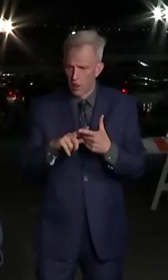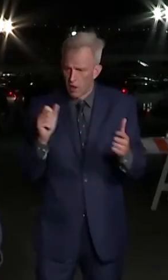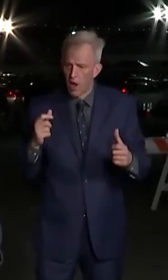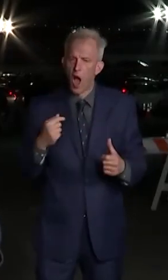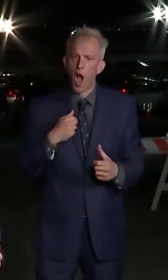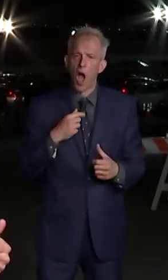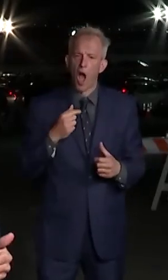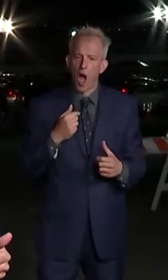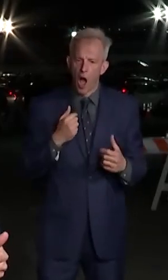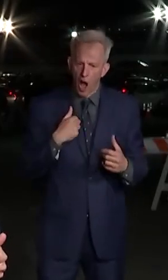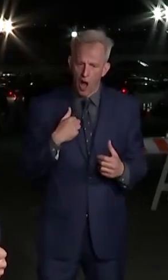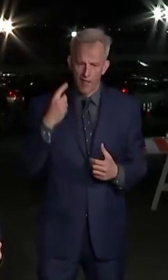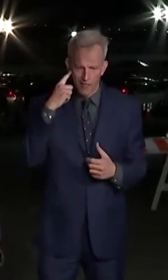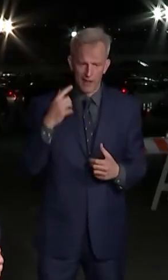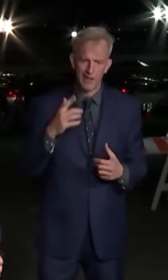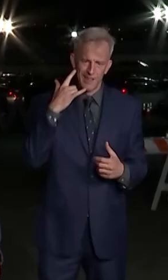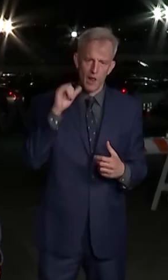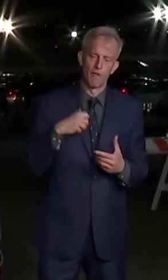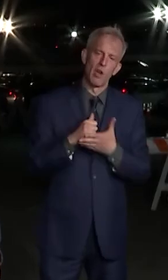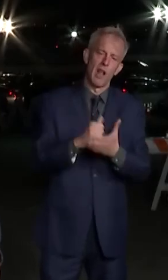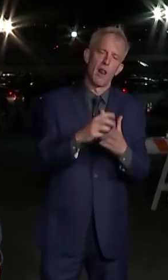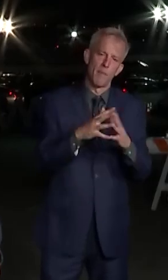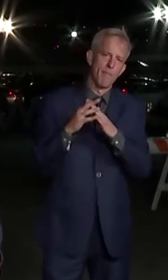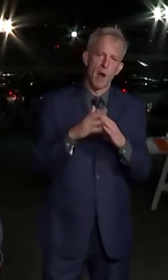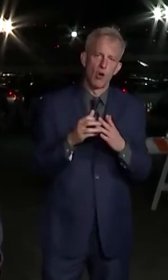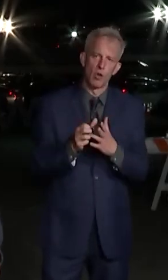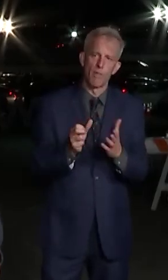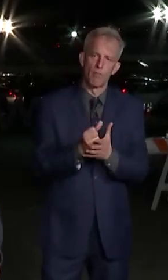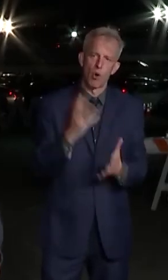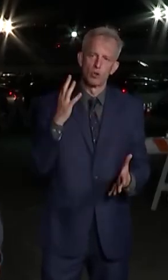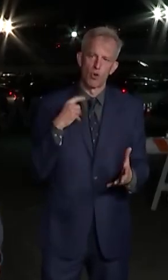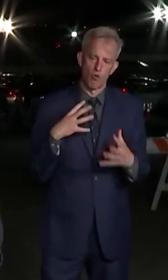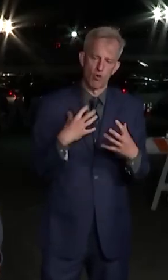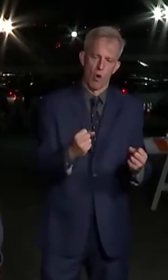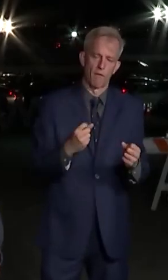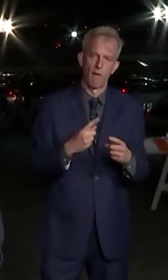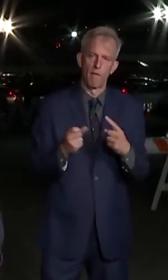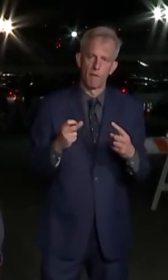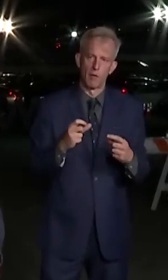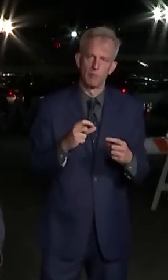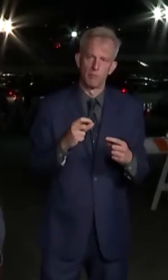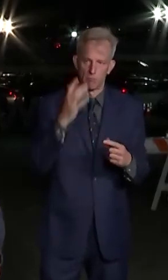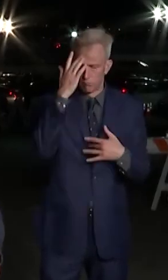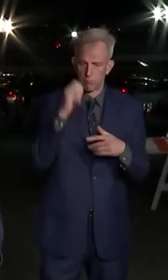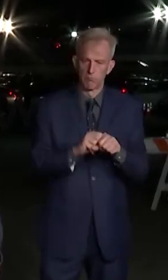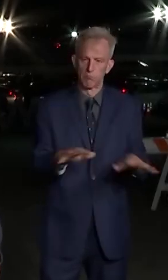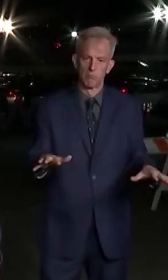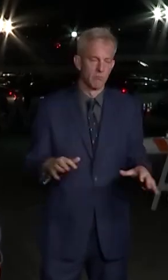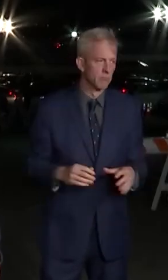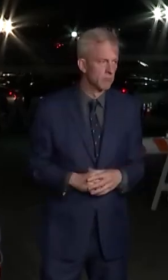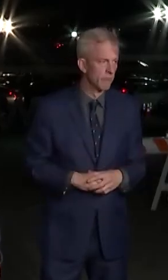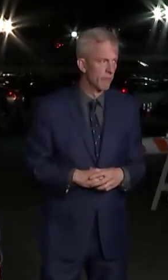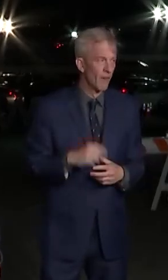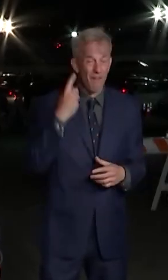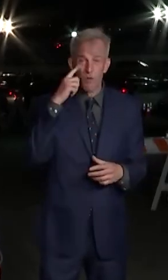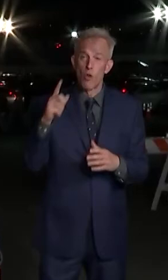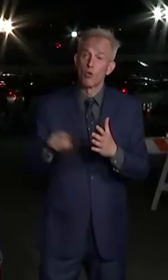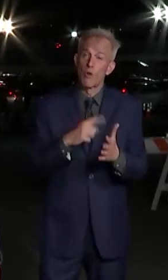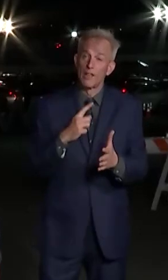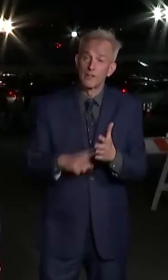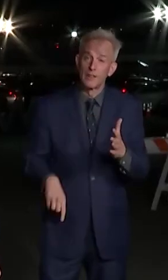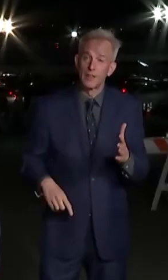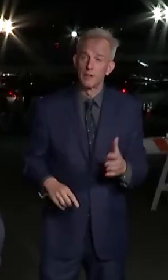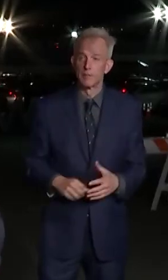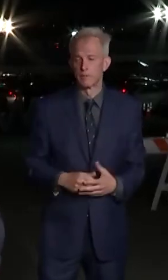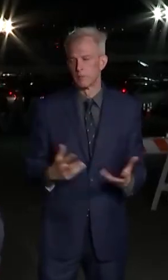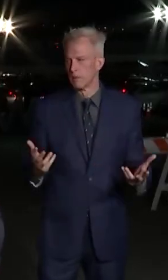can help America prosper and, more importantly, come out of this pandemic. In terms of the criticisms, no, I think people jump on criticism before people